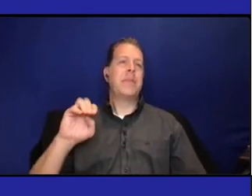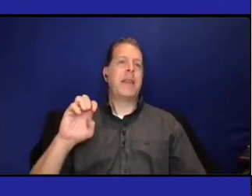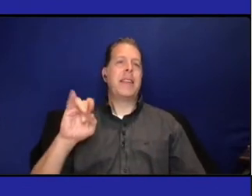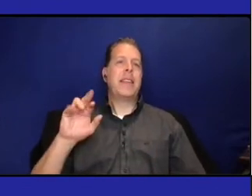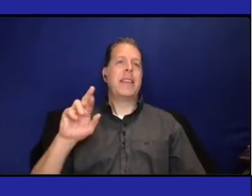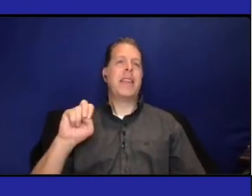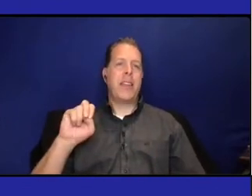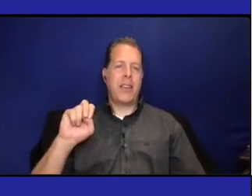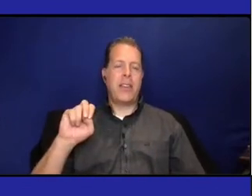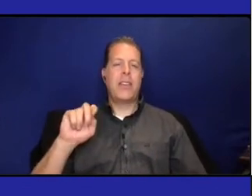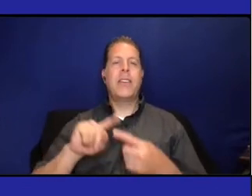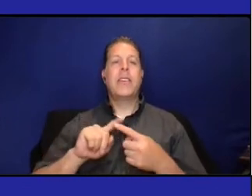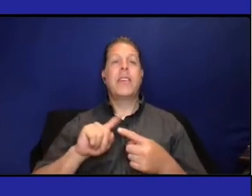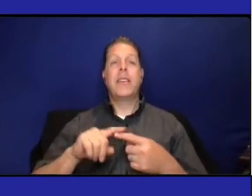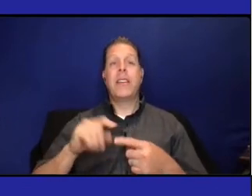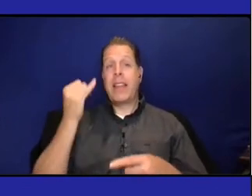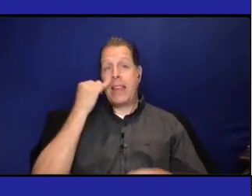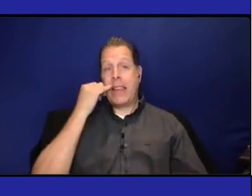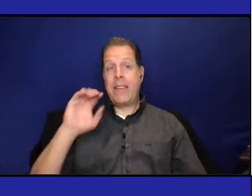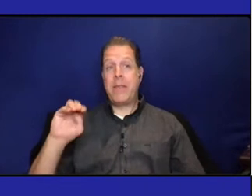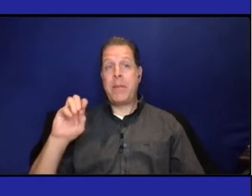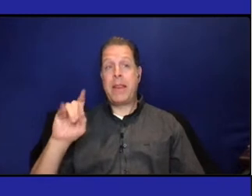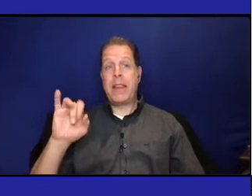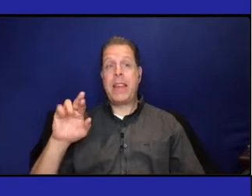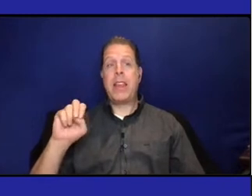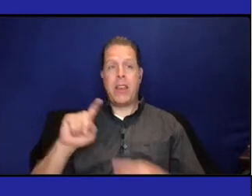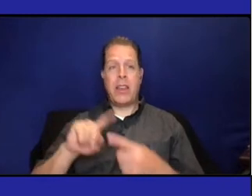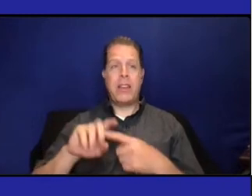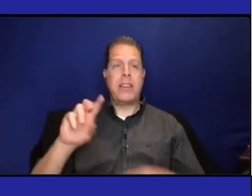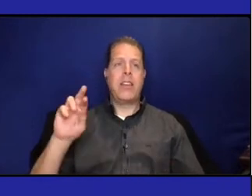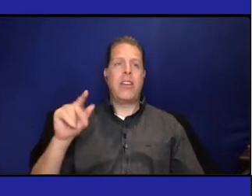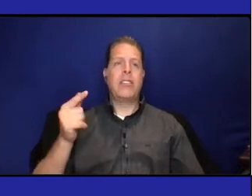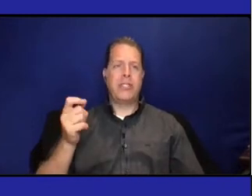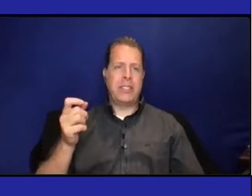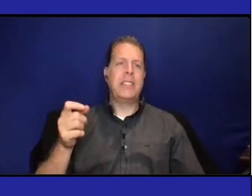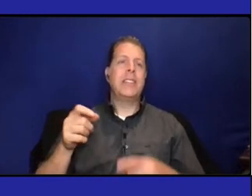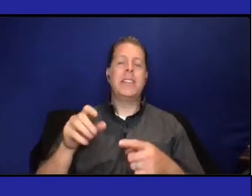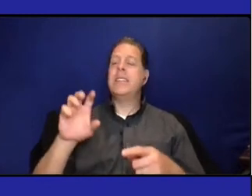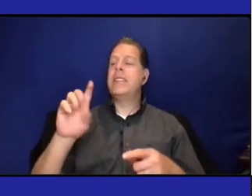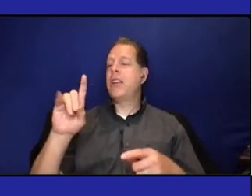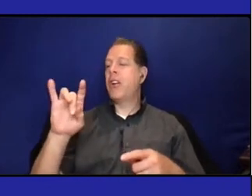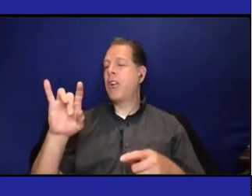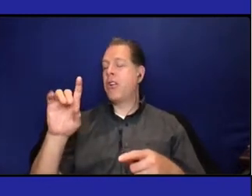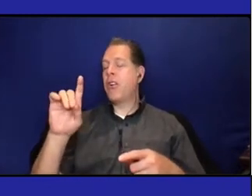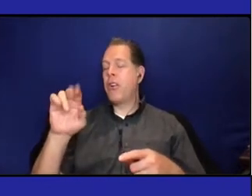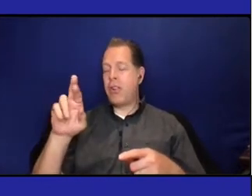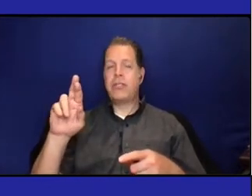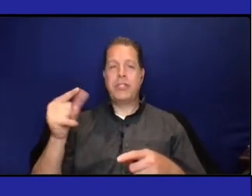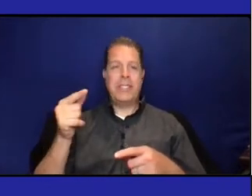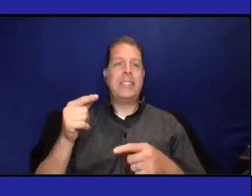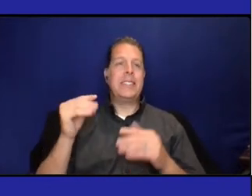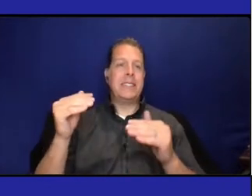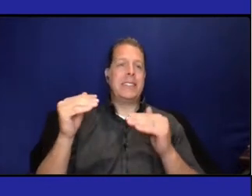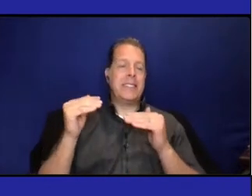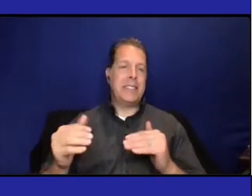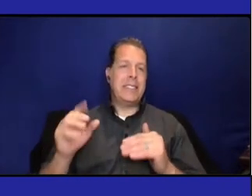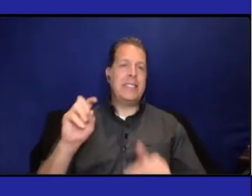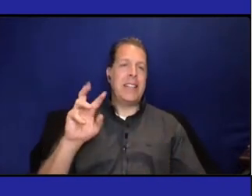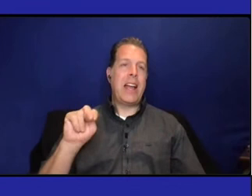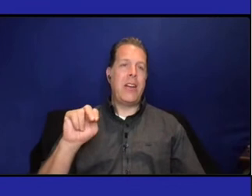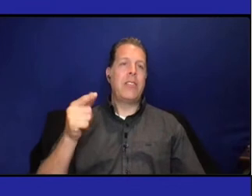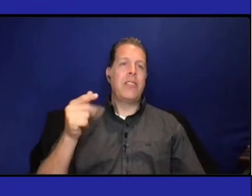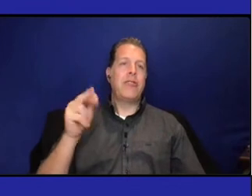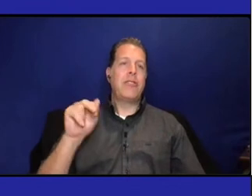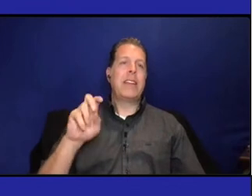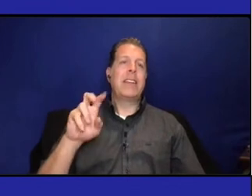if the Medicare DRG is downgraded, right? So, but you can see how the dollars